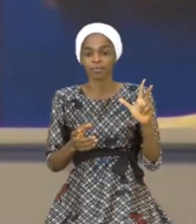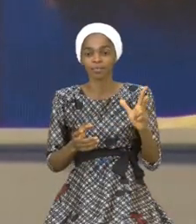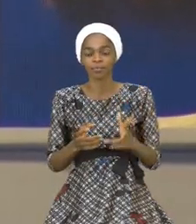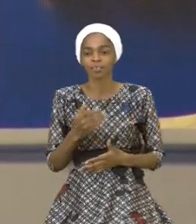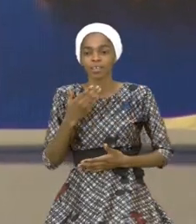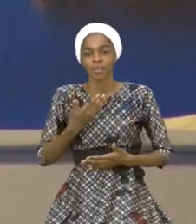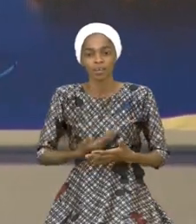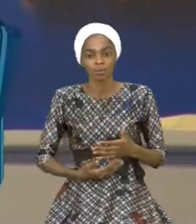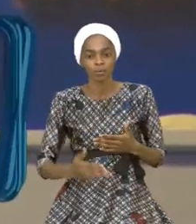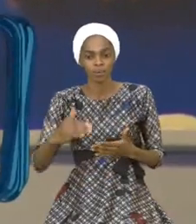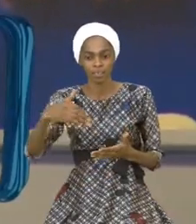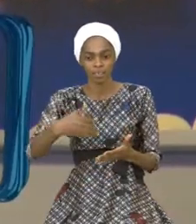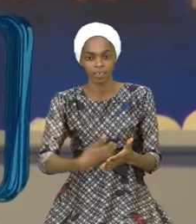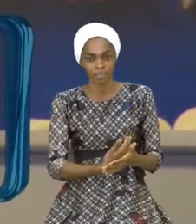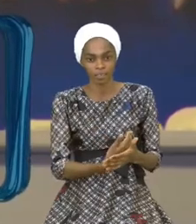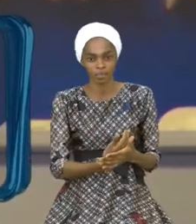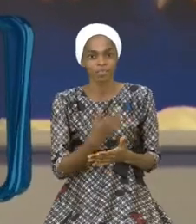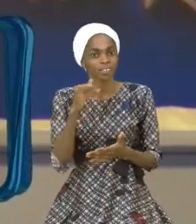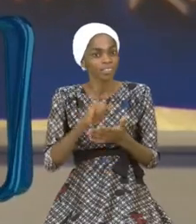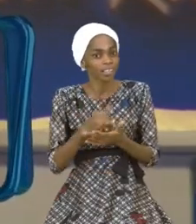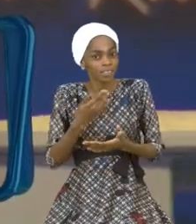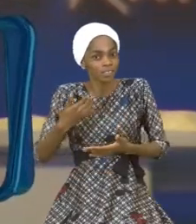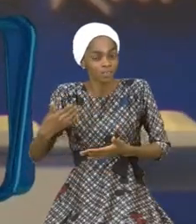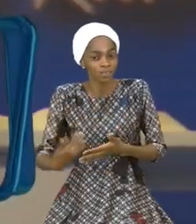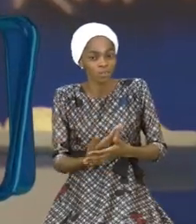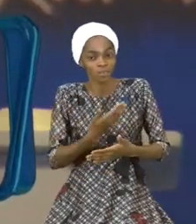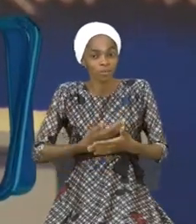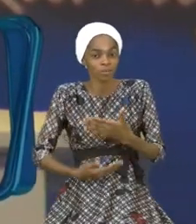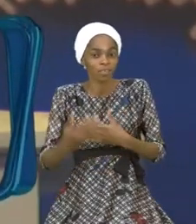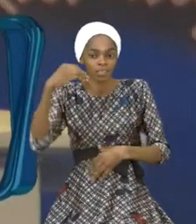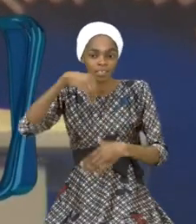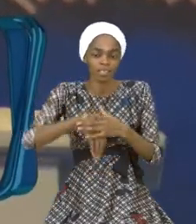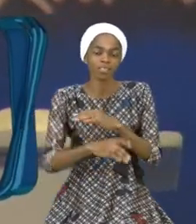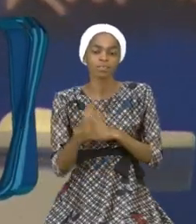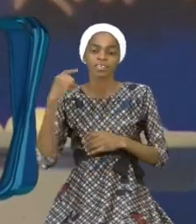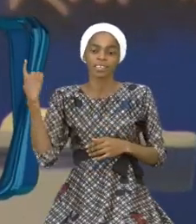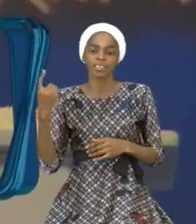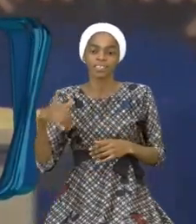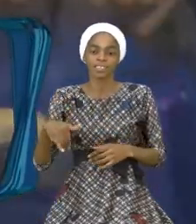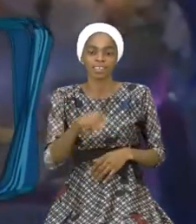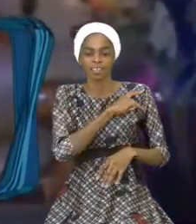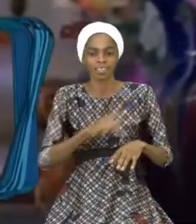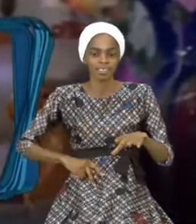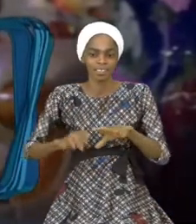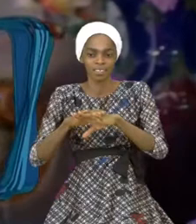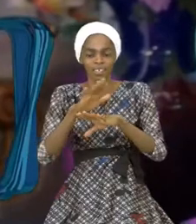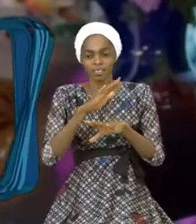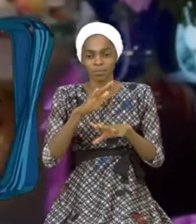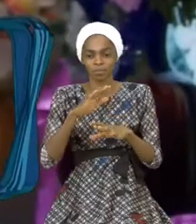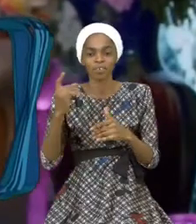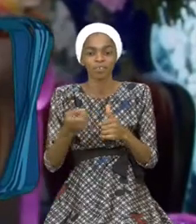Born anew, the new birth into the eternal kingdom. 1 Peter chapter